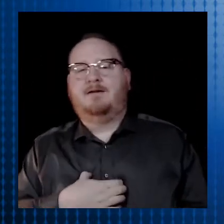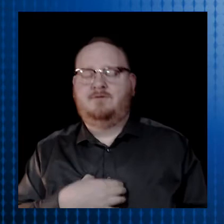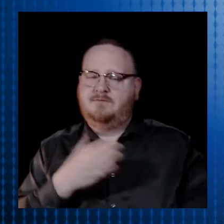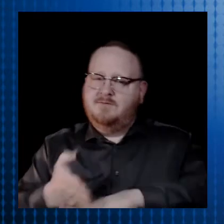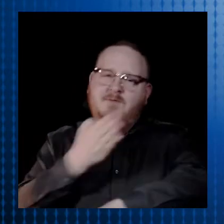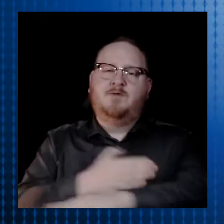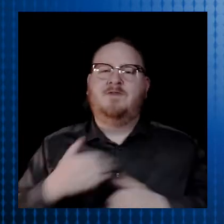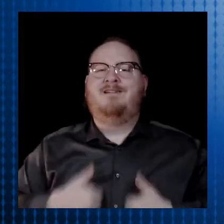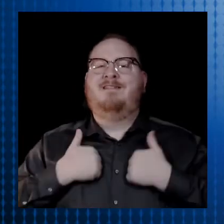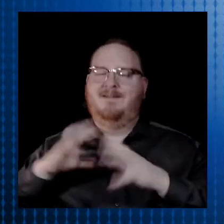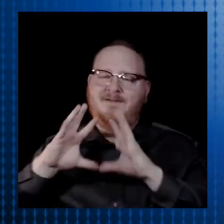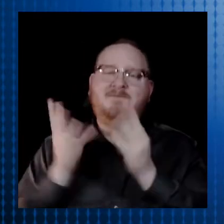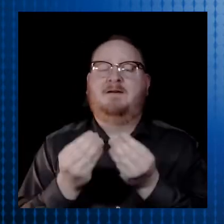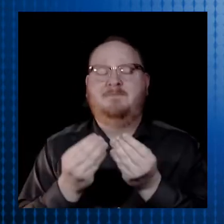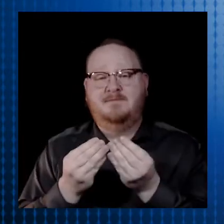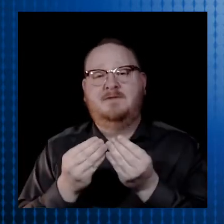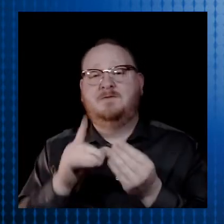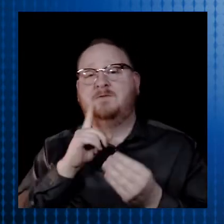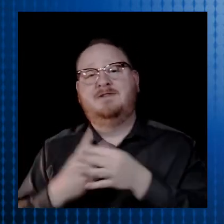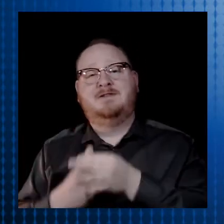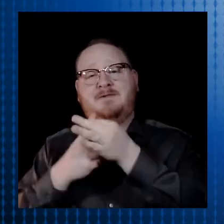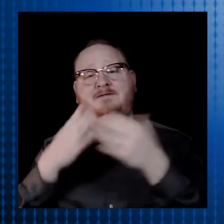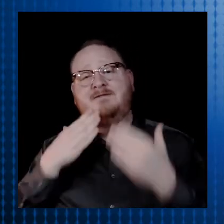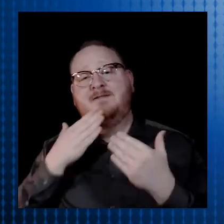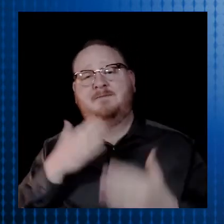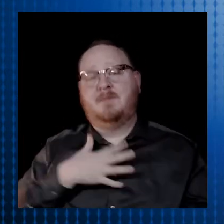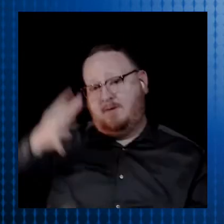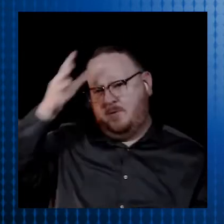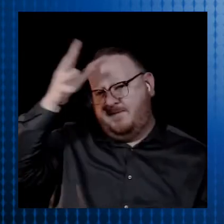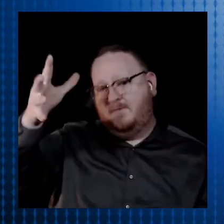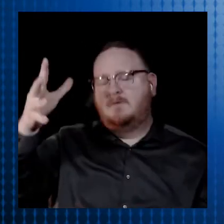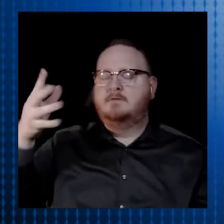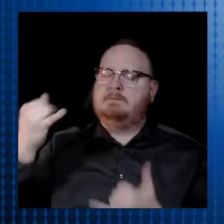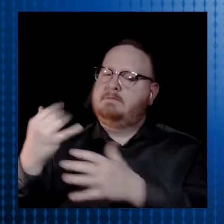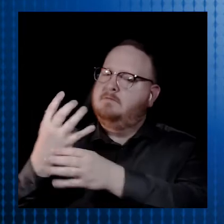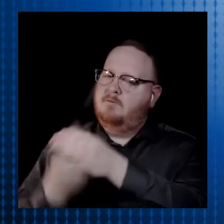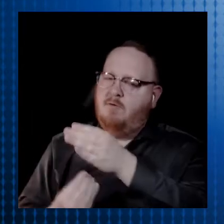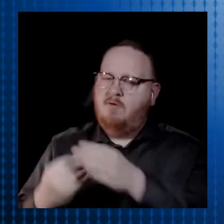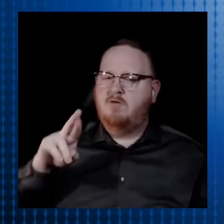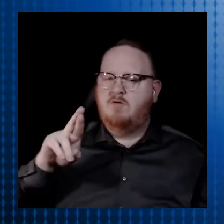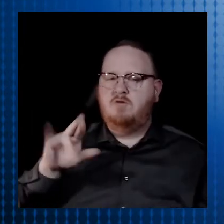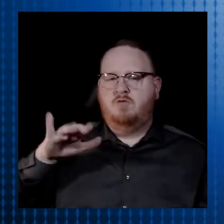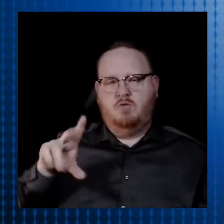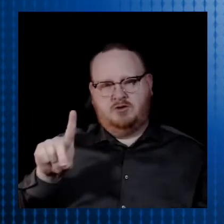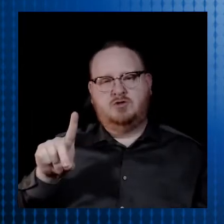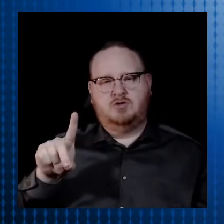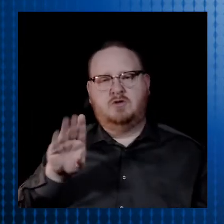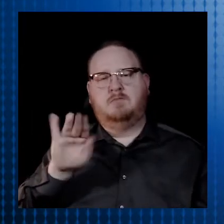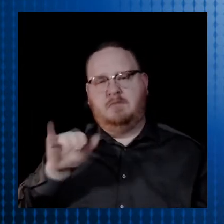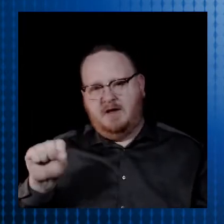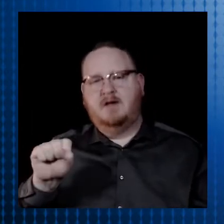service. I have a special thank you to my grandfather, who is no longer with us, Richard Bias Sr.,